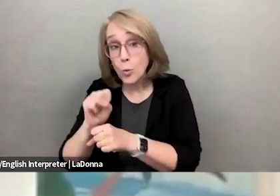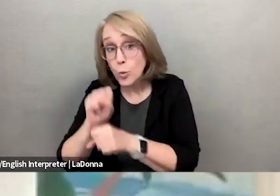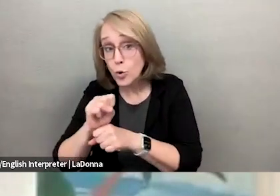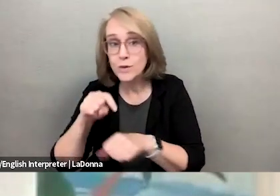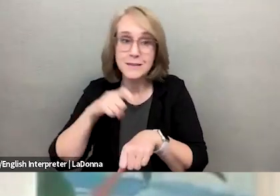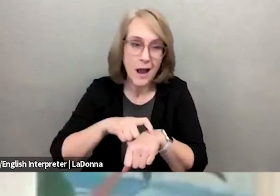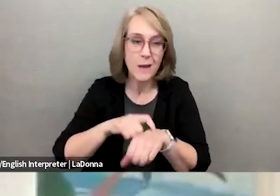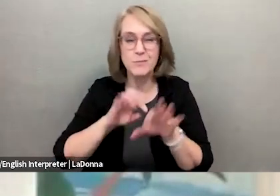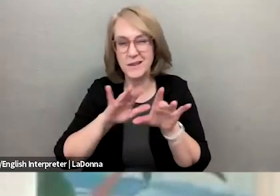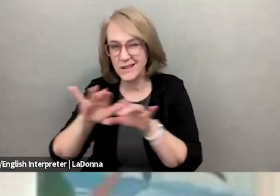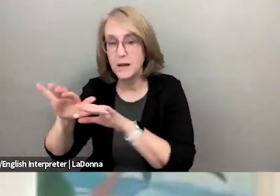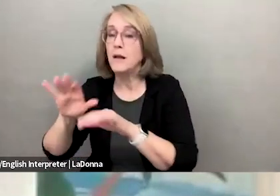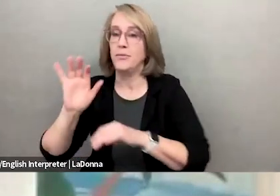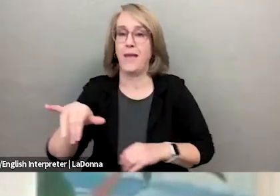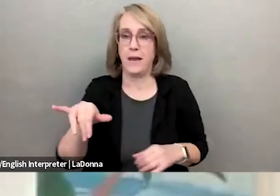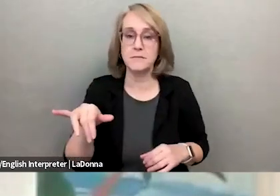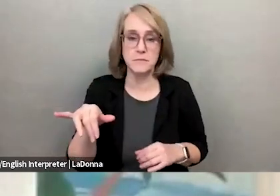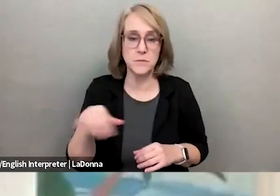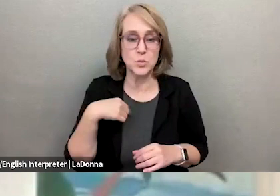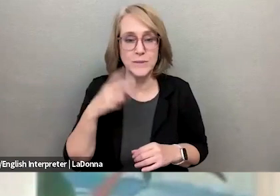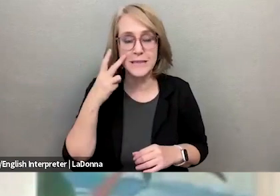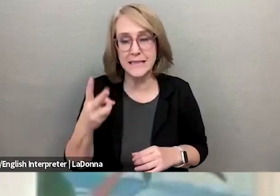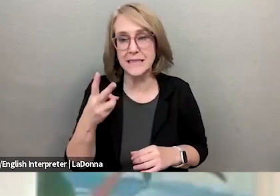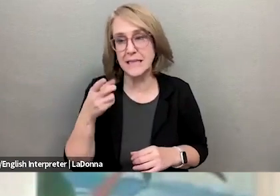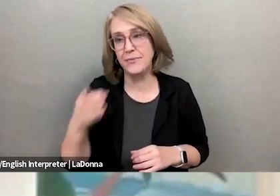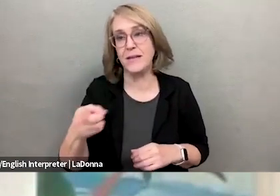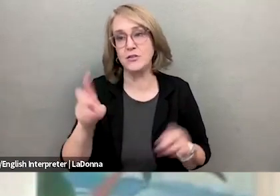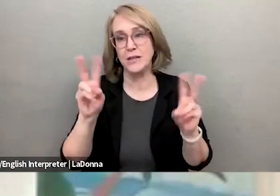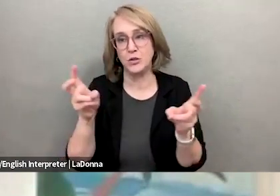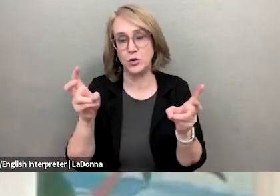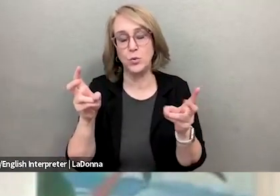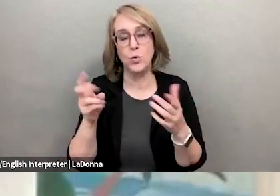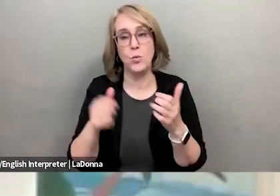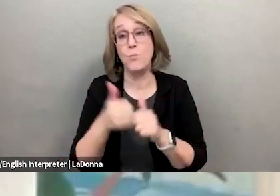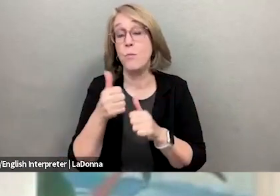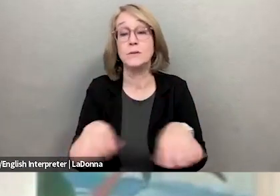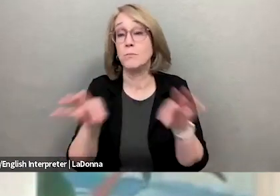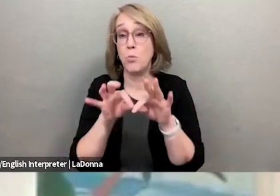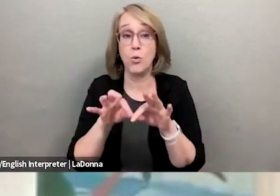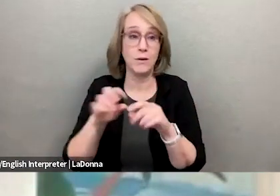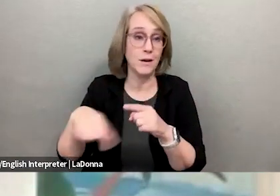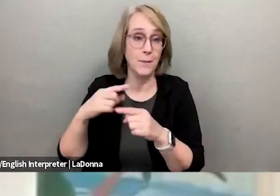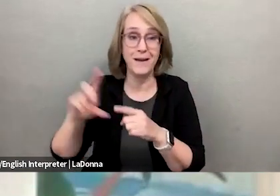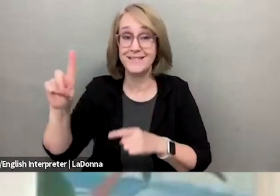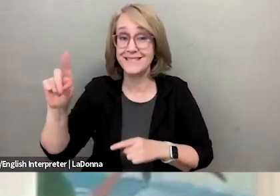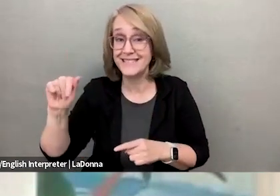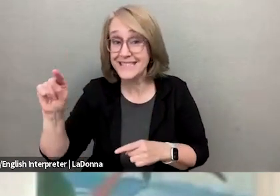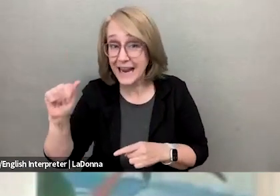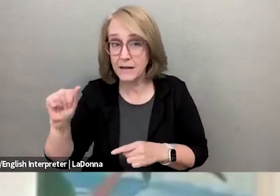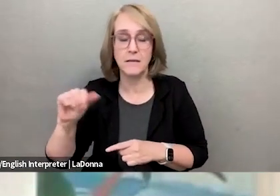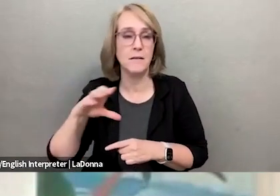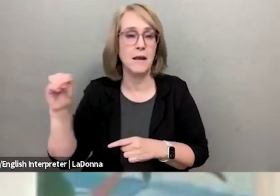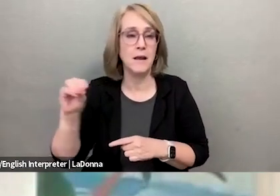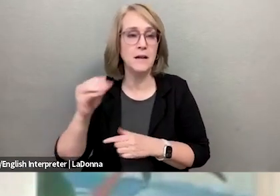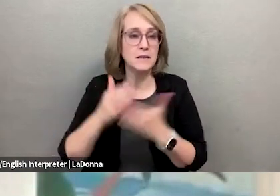time. So just to say, I think that, what is really important in terms of data and building the case is that some of our